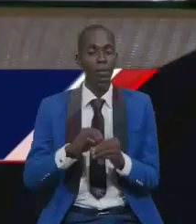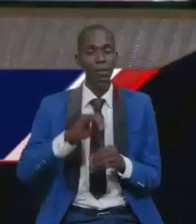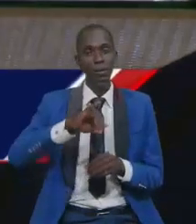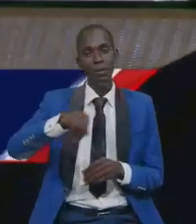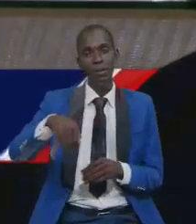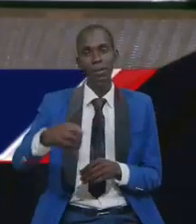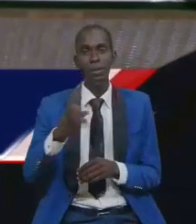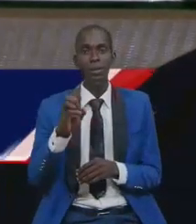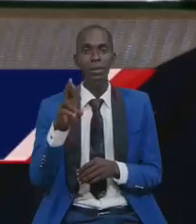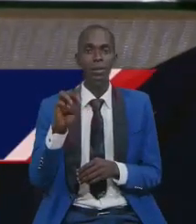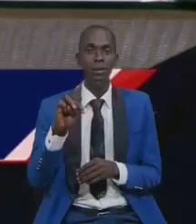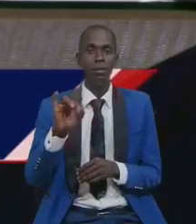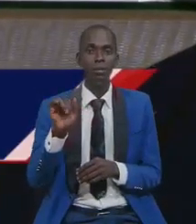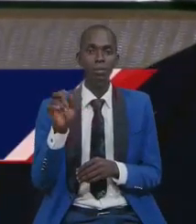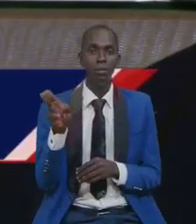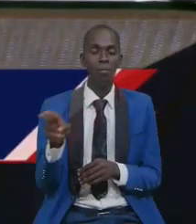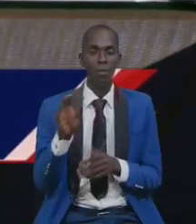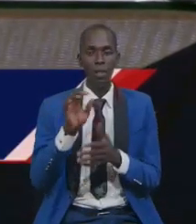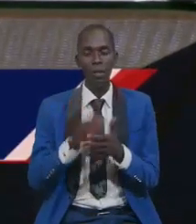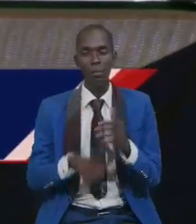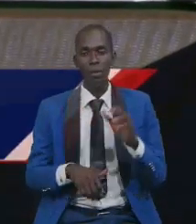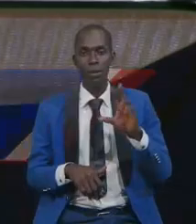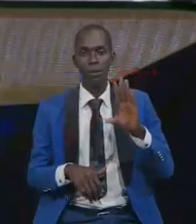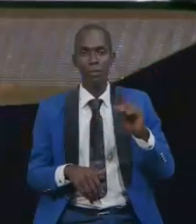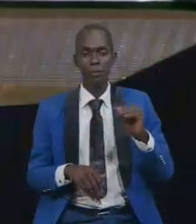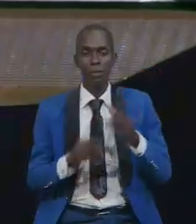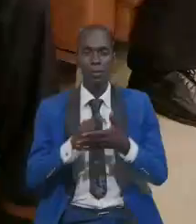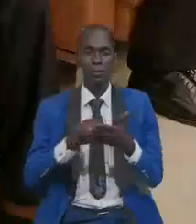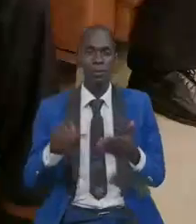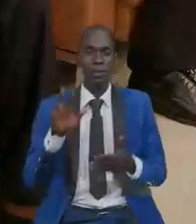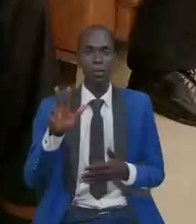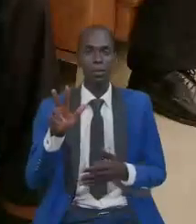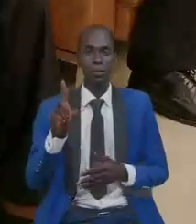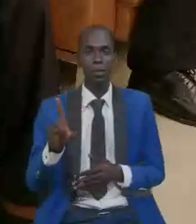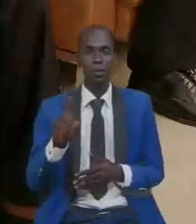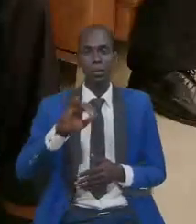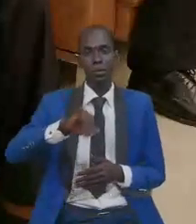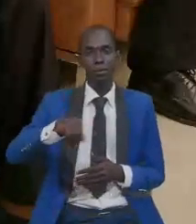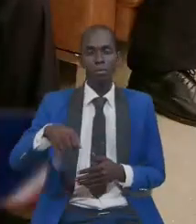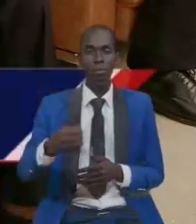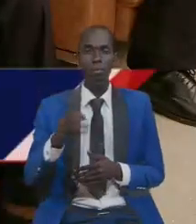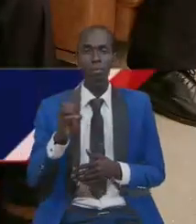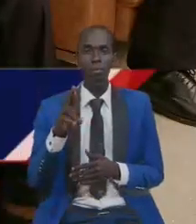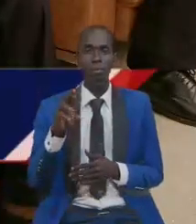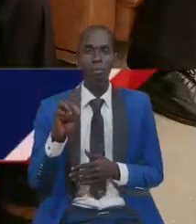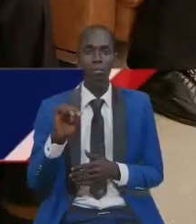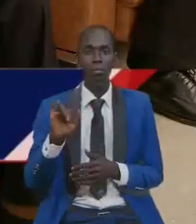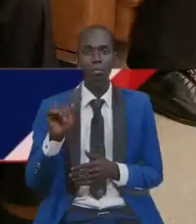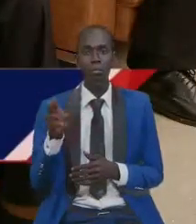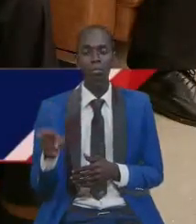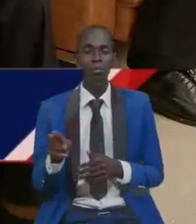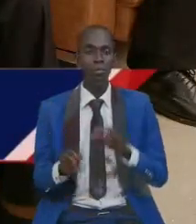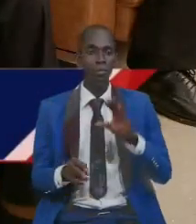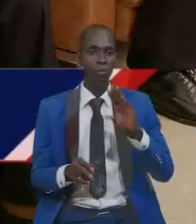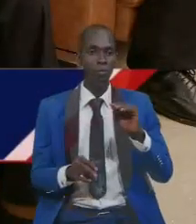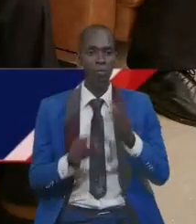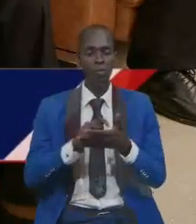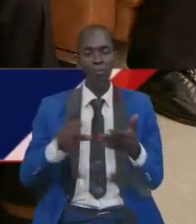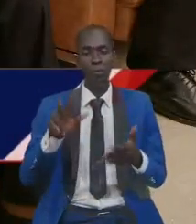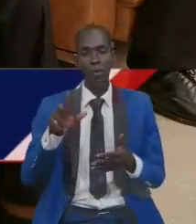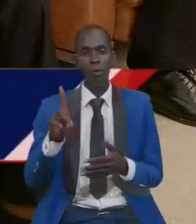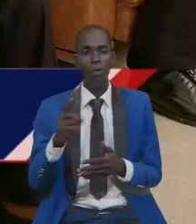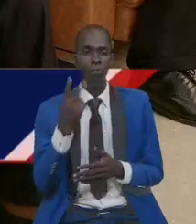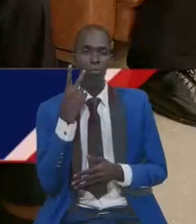50. We're looking at verse 31. In Jeremiah chapter 50, verse 31, behold, I